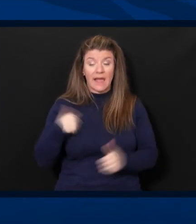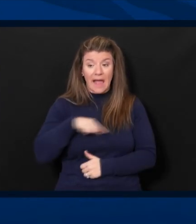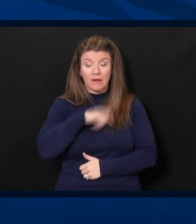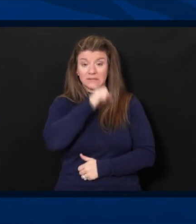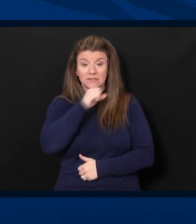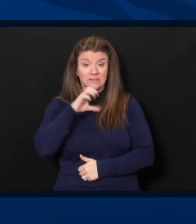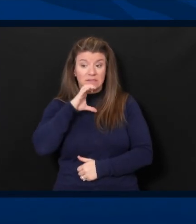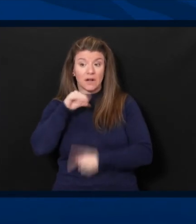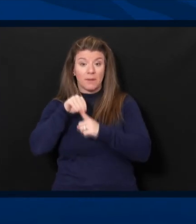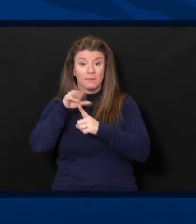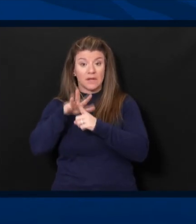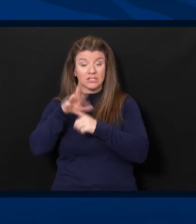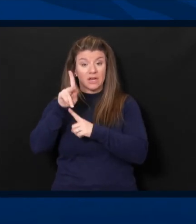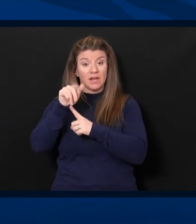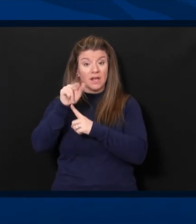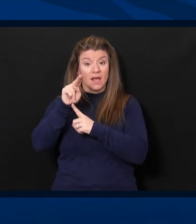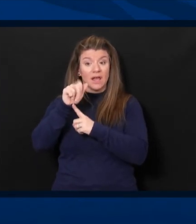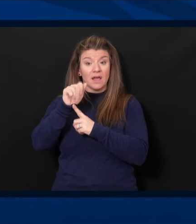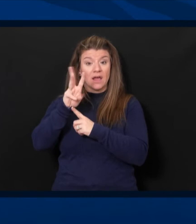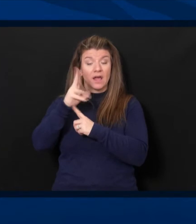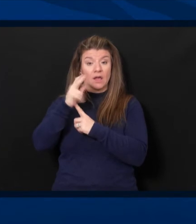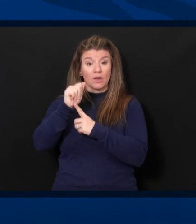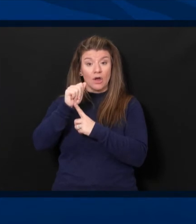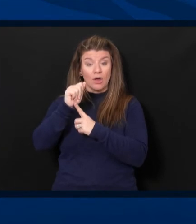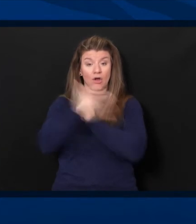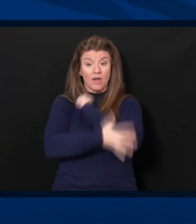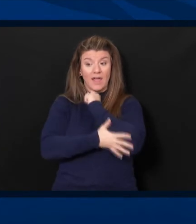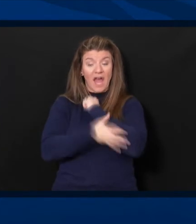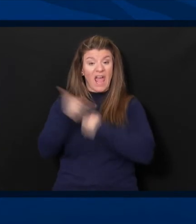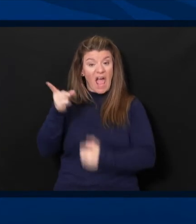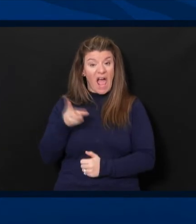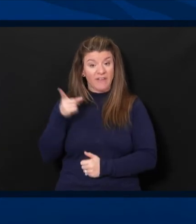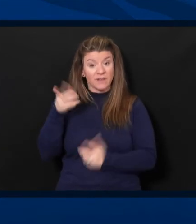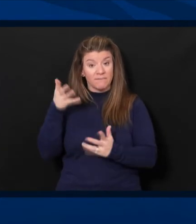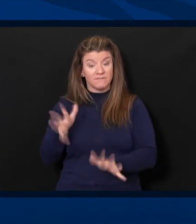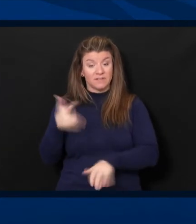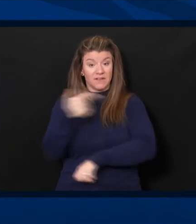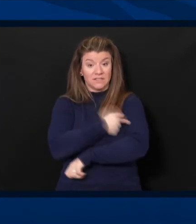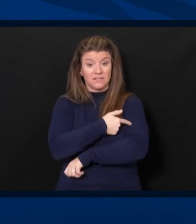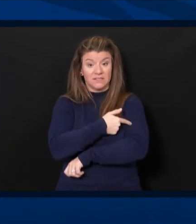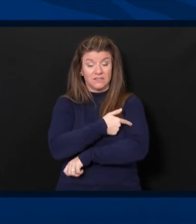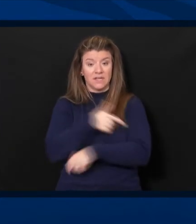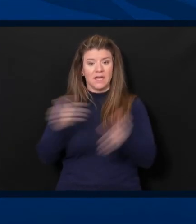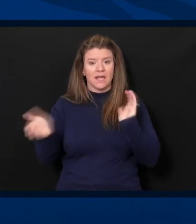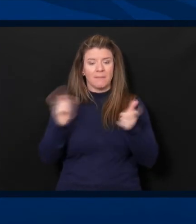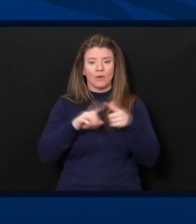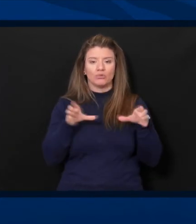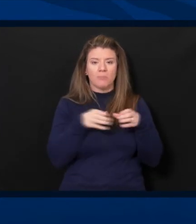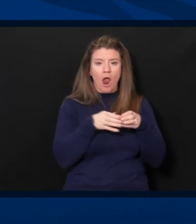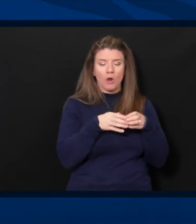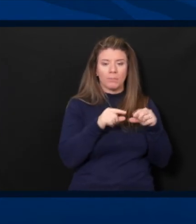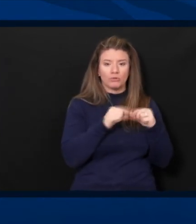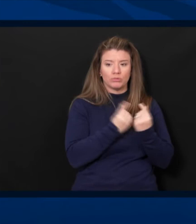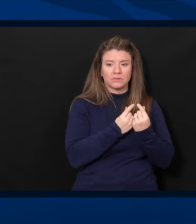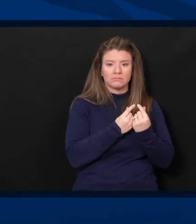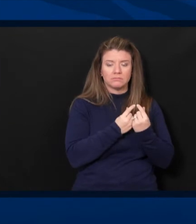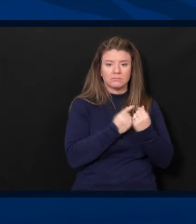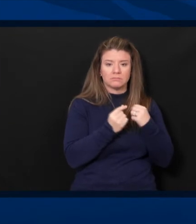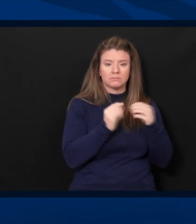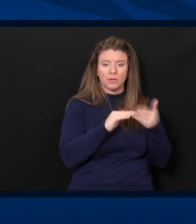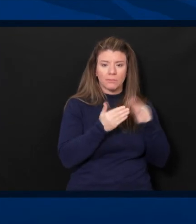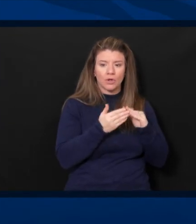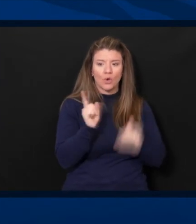population in Kanawha County, almost half of them have gotten the vaccine versus smaller communities where,